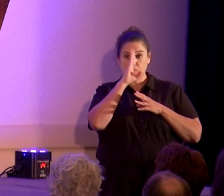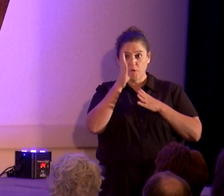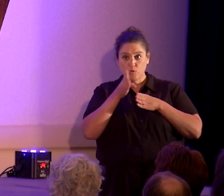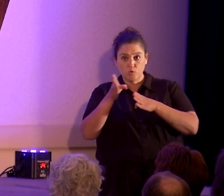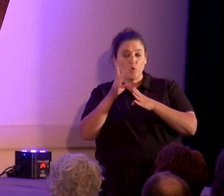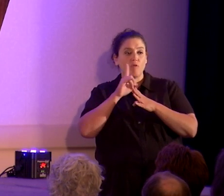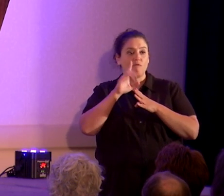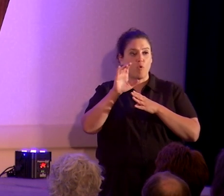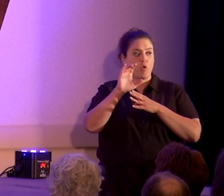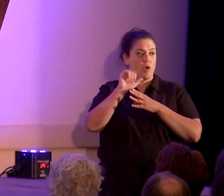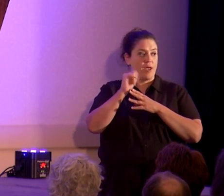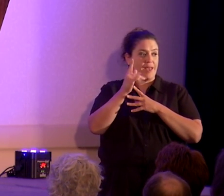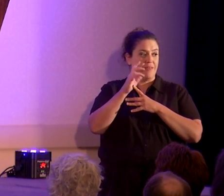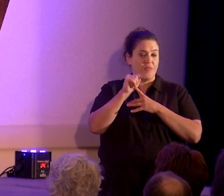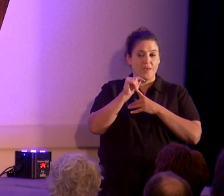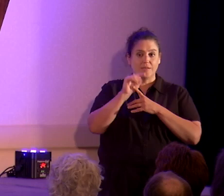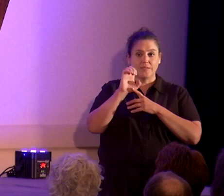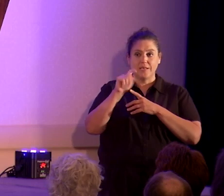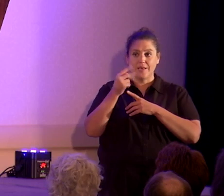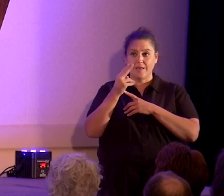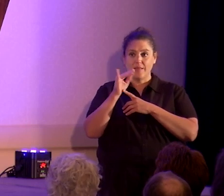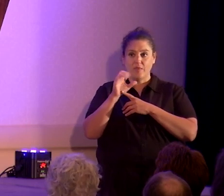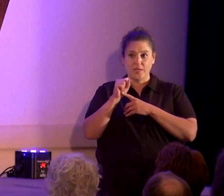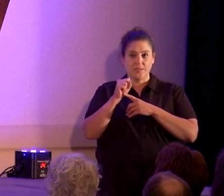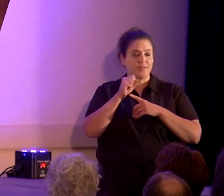ethics. Comment, if you will.